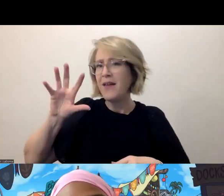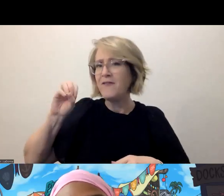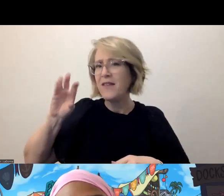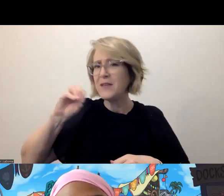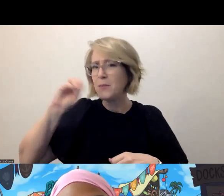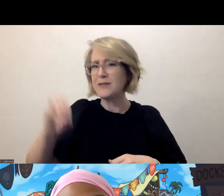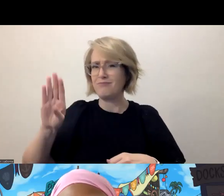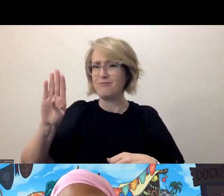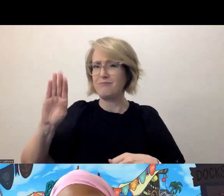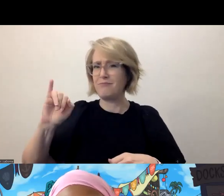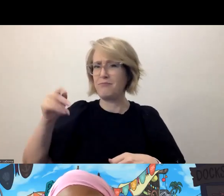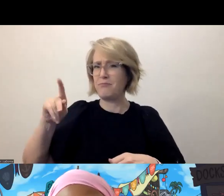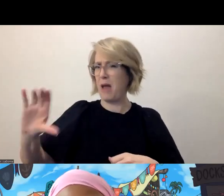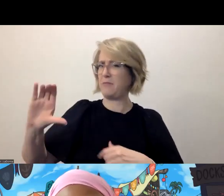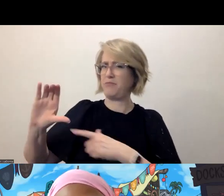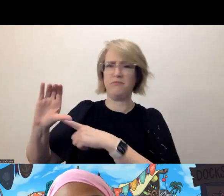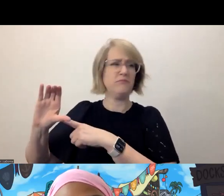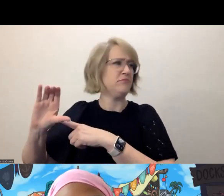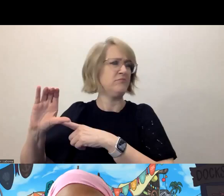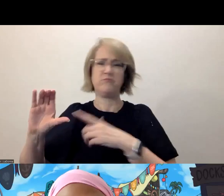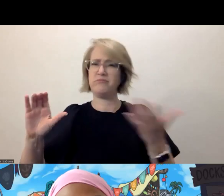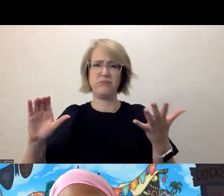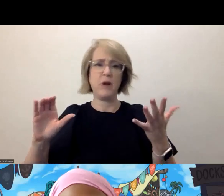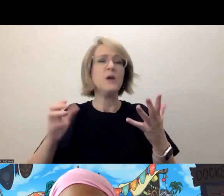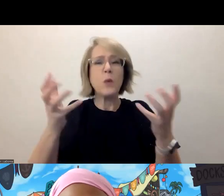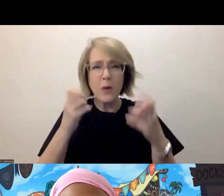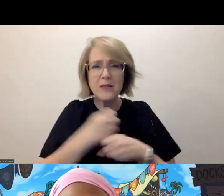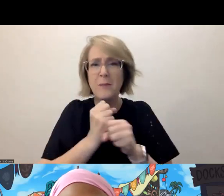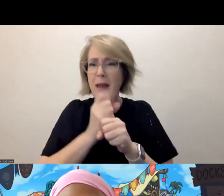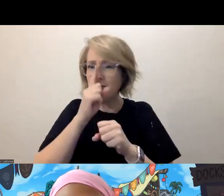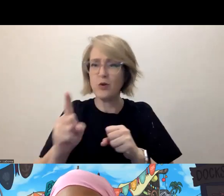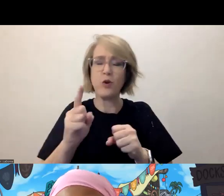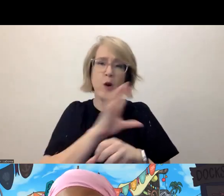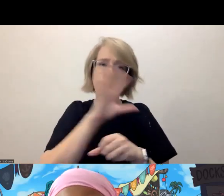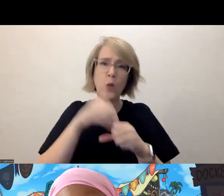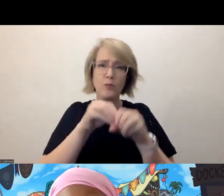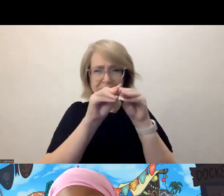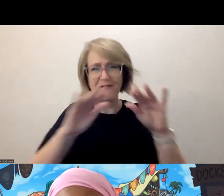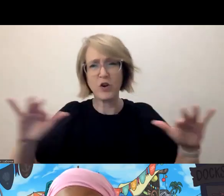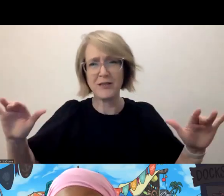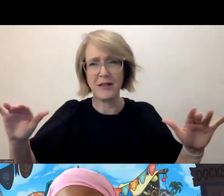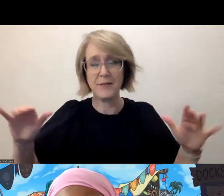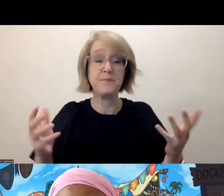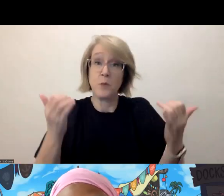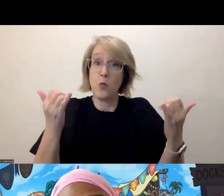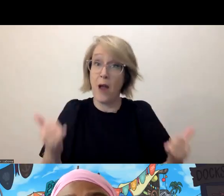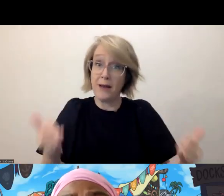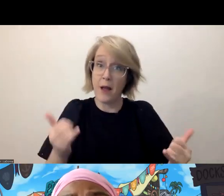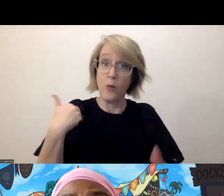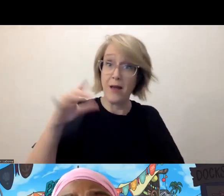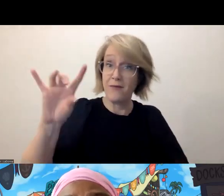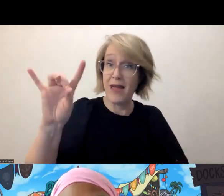So ensuring that we're including ways to ensure individuals pass this test. We have about 8 university